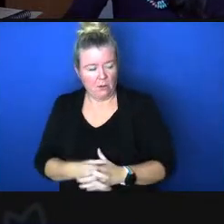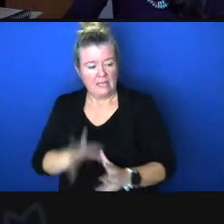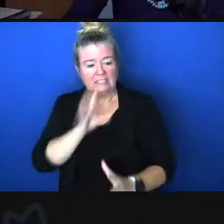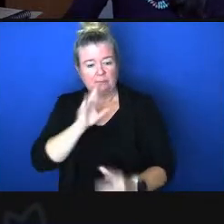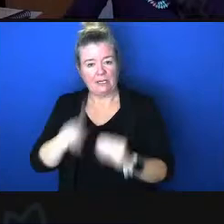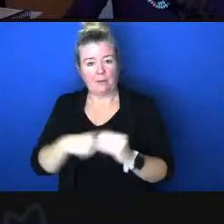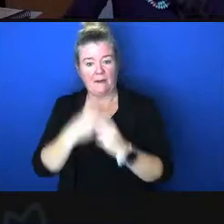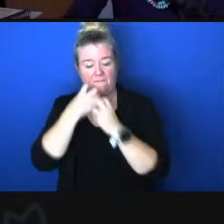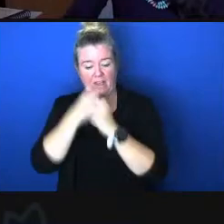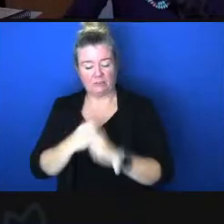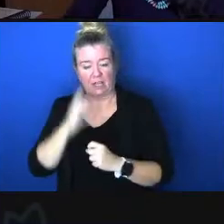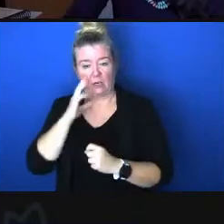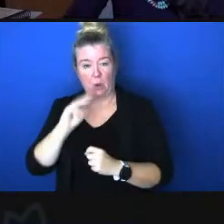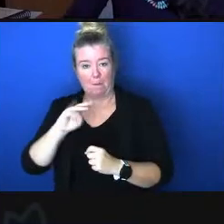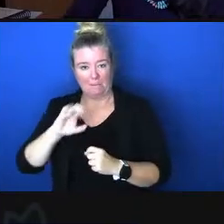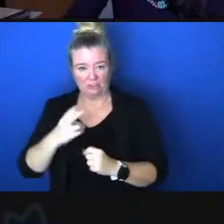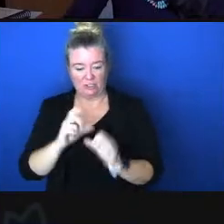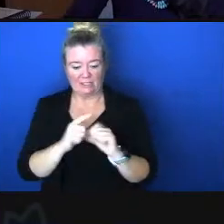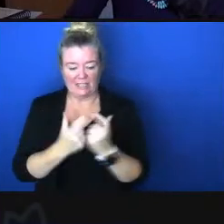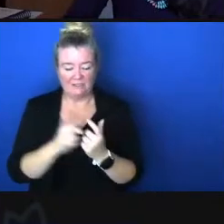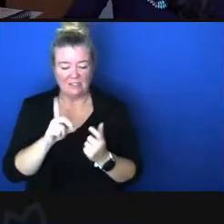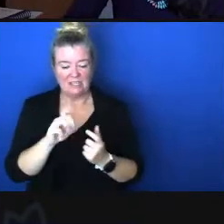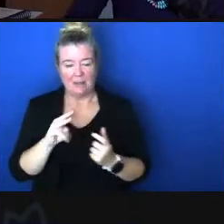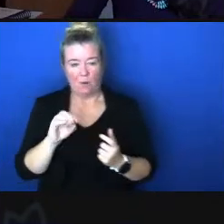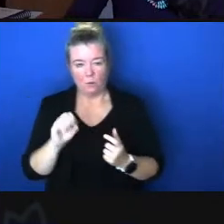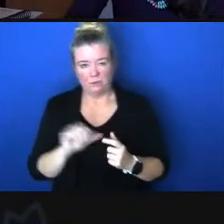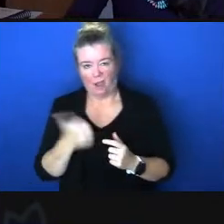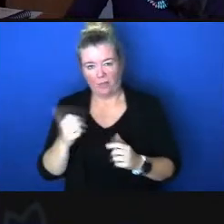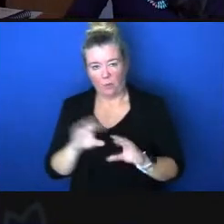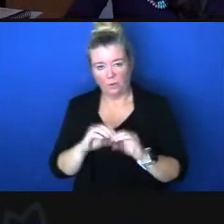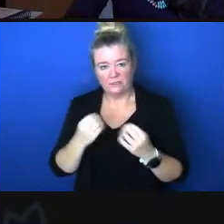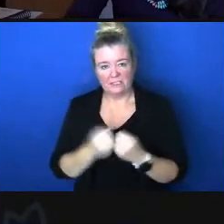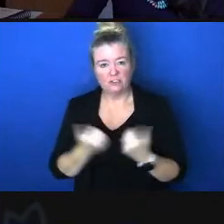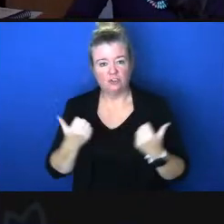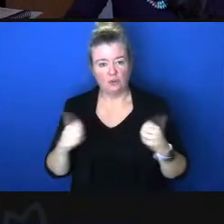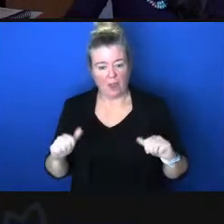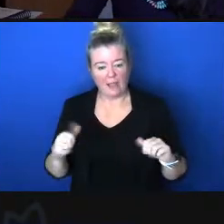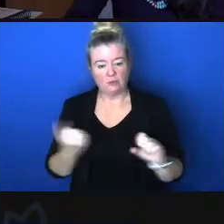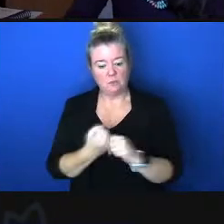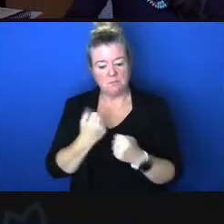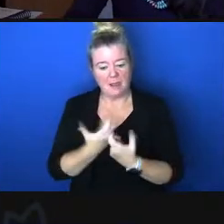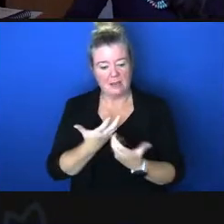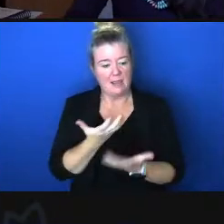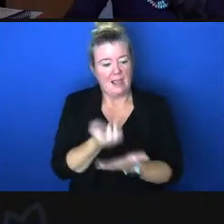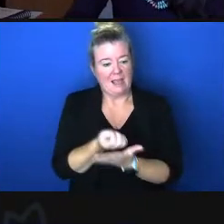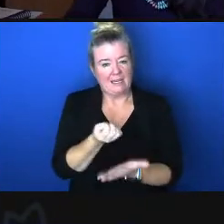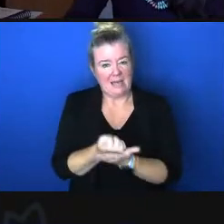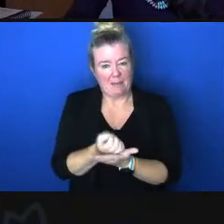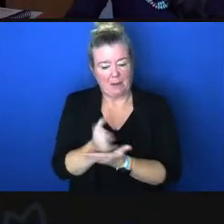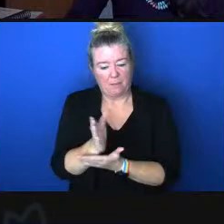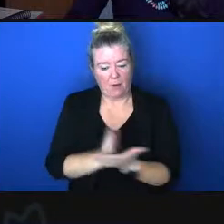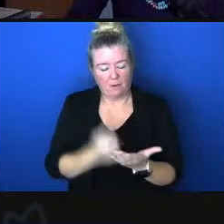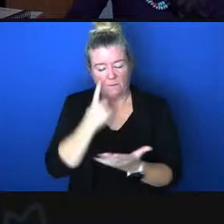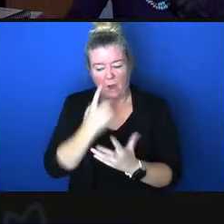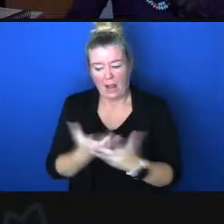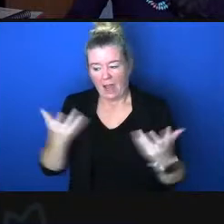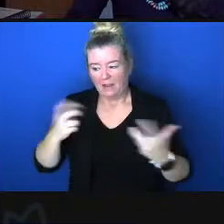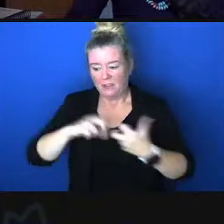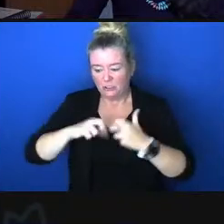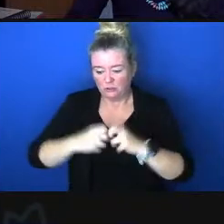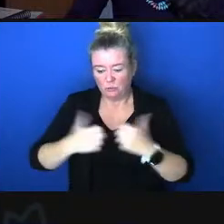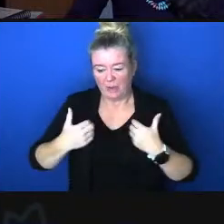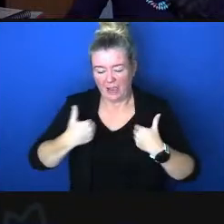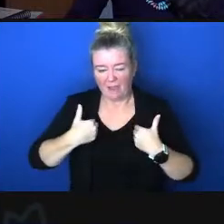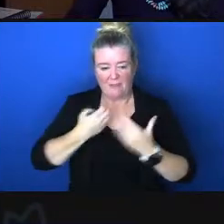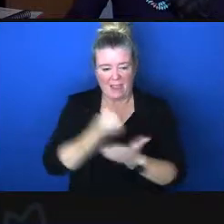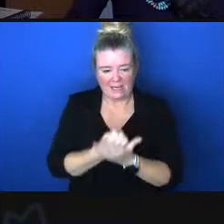know Michigan League and DEMOS and other organizations try to make the economic case for a lot of the issues we care about,